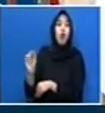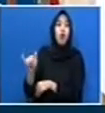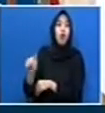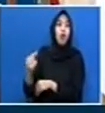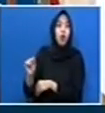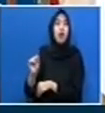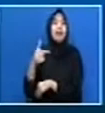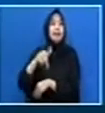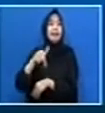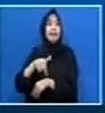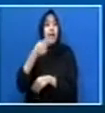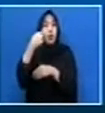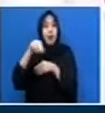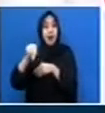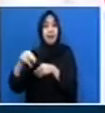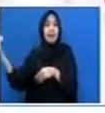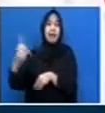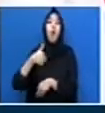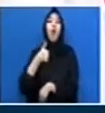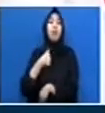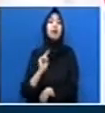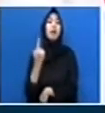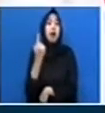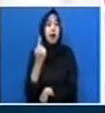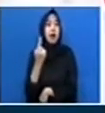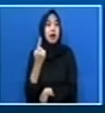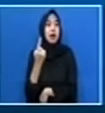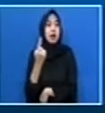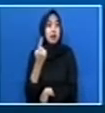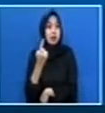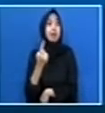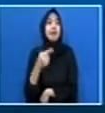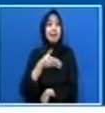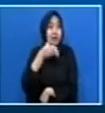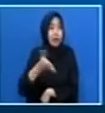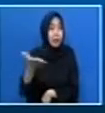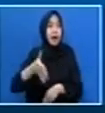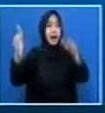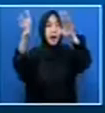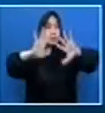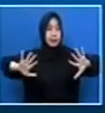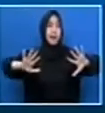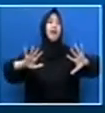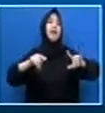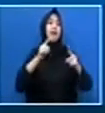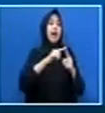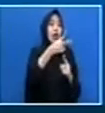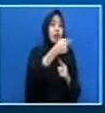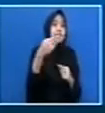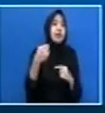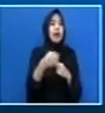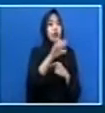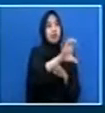is my first trip abroad. And to make sure that first trip was to Southeast Asia, to Indonesia, to ASEAN in the first